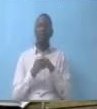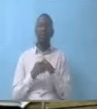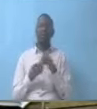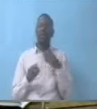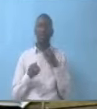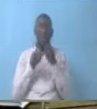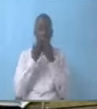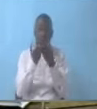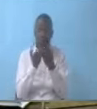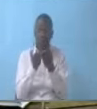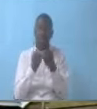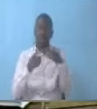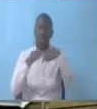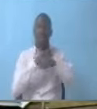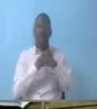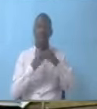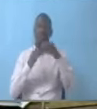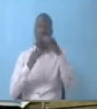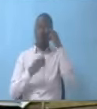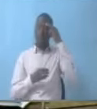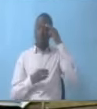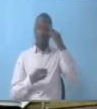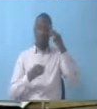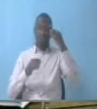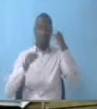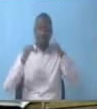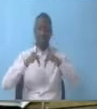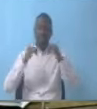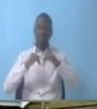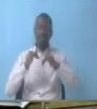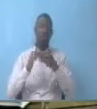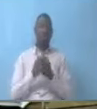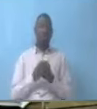ever mentioned in the council meetings or cabinet that I attended.